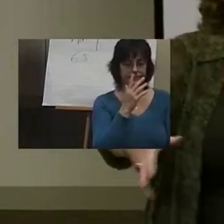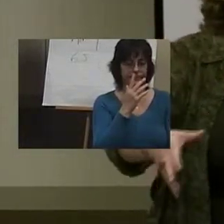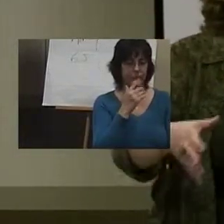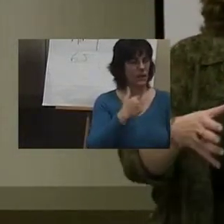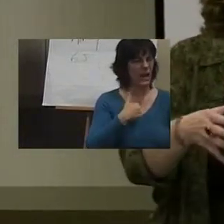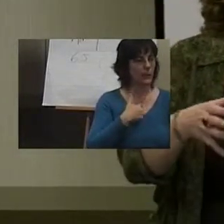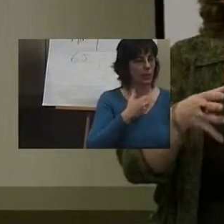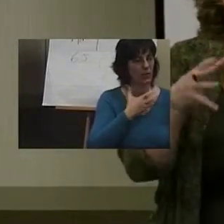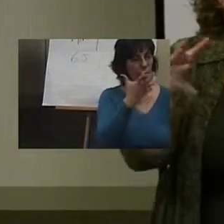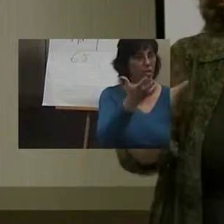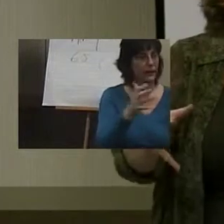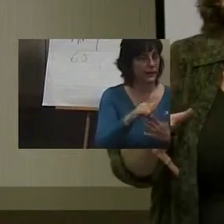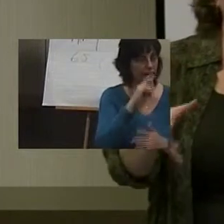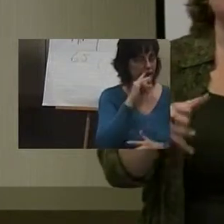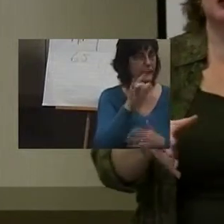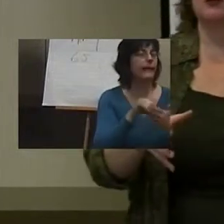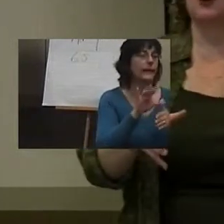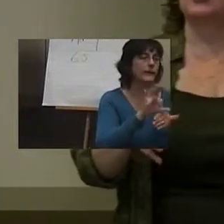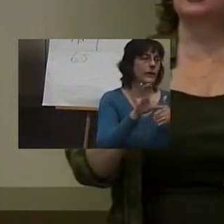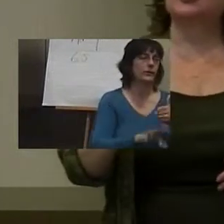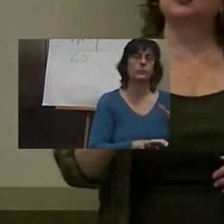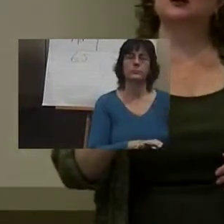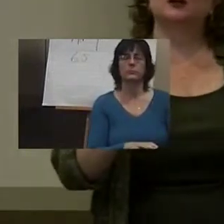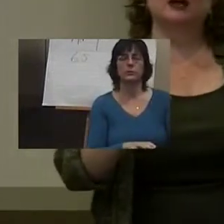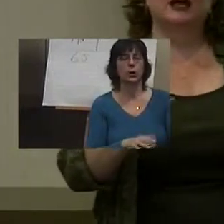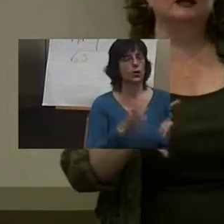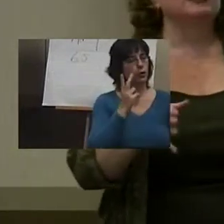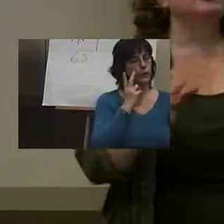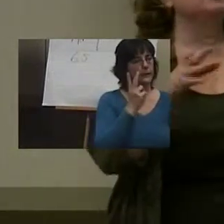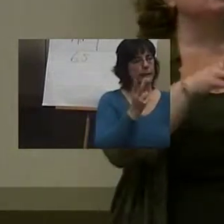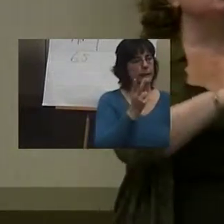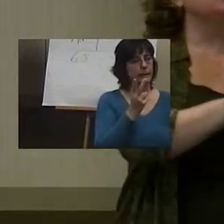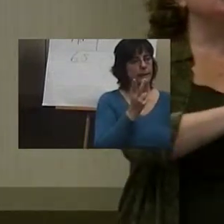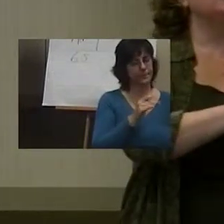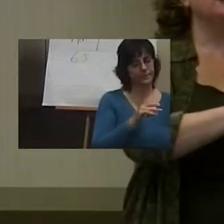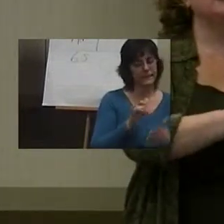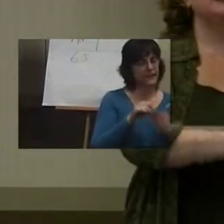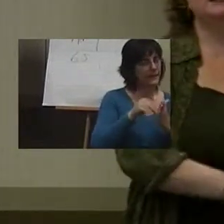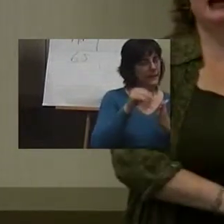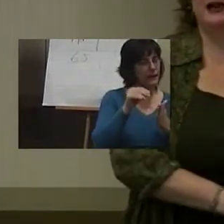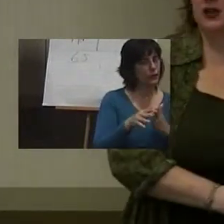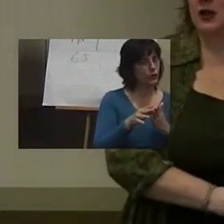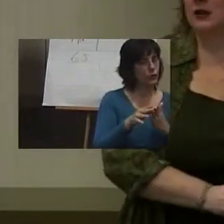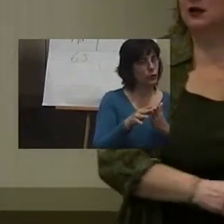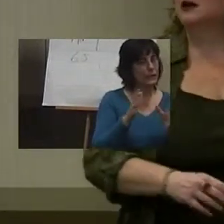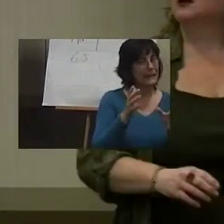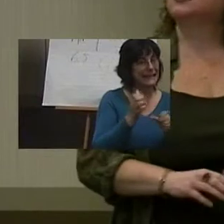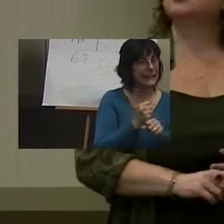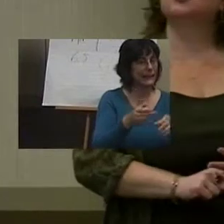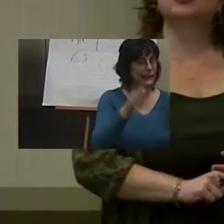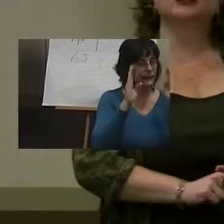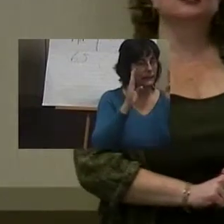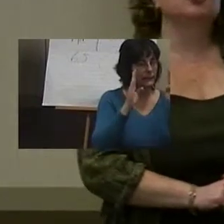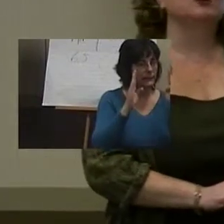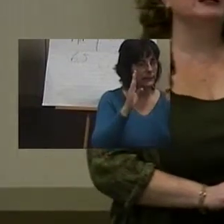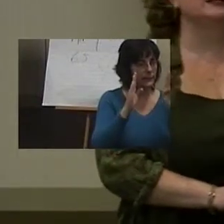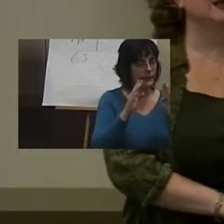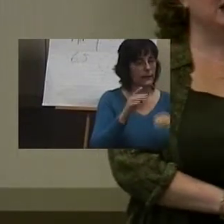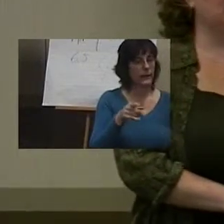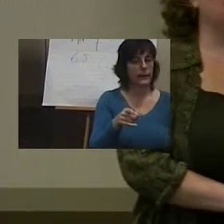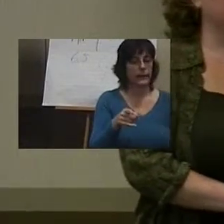at the kid. That's the consequence. No, you're going to look at, is the student getting attention? Is the student getting